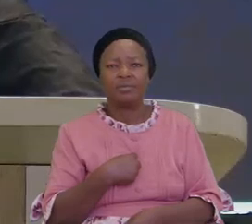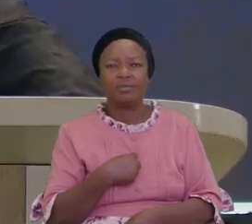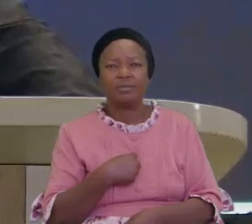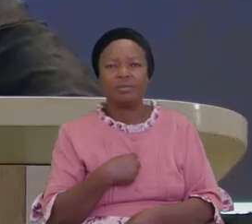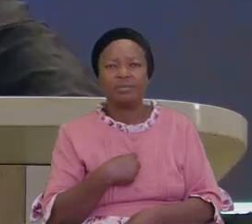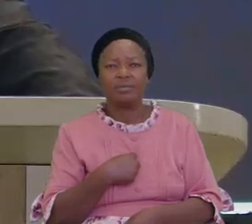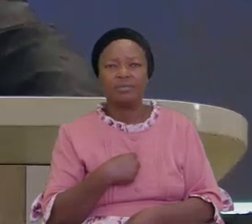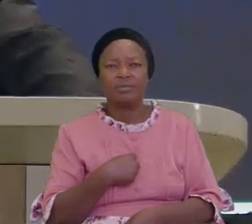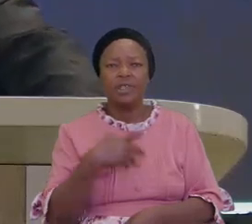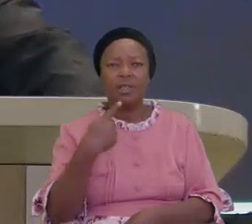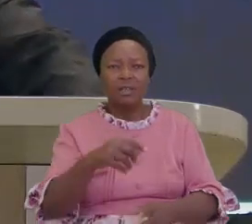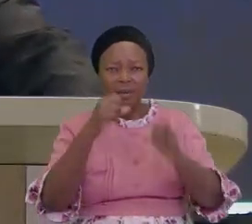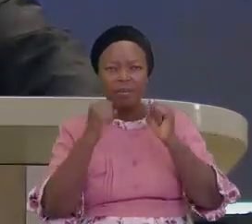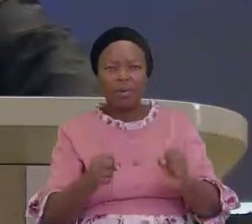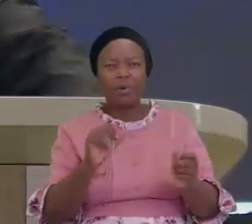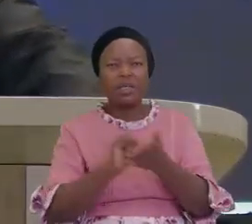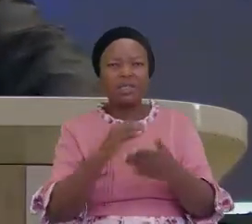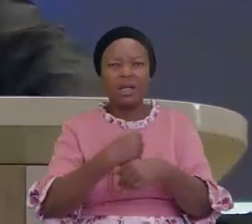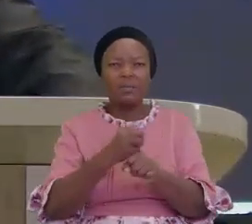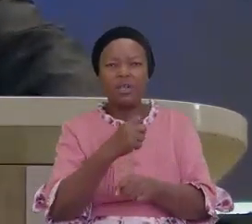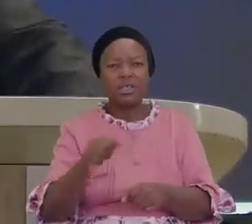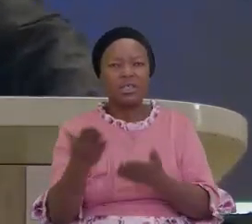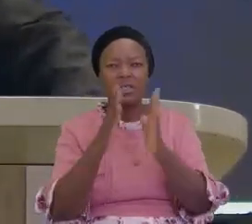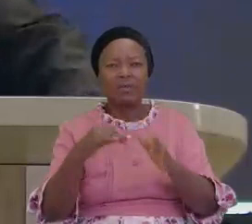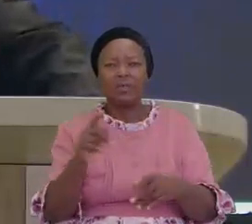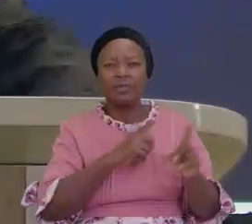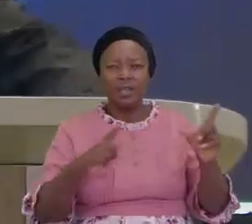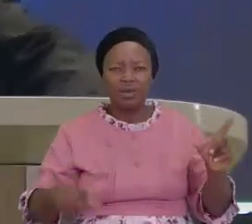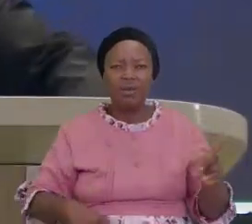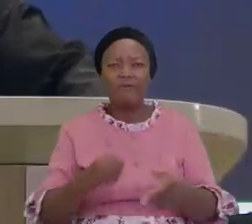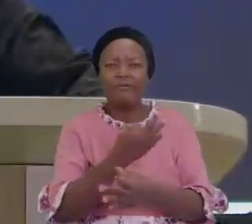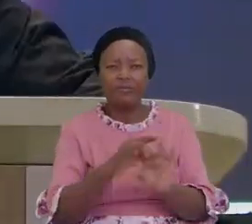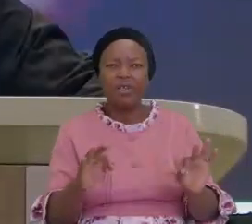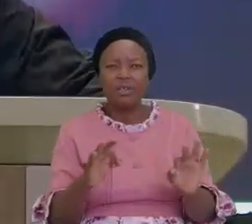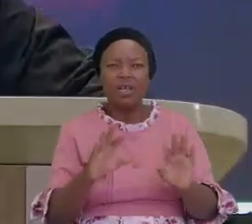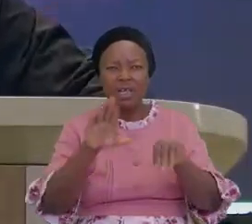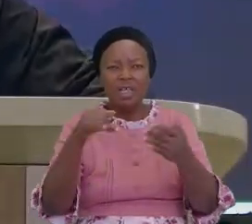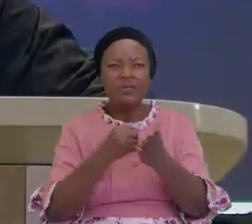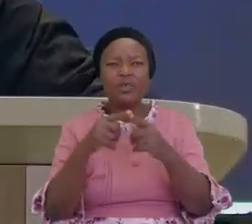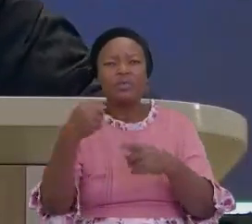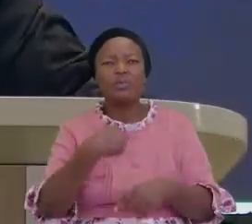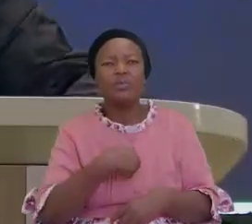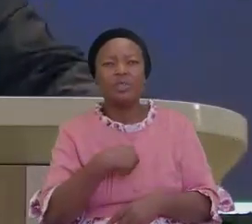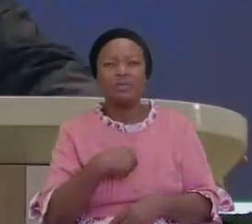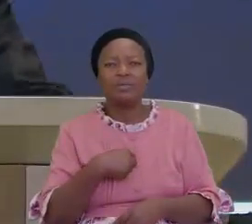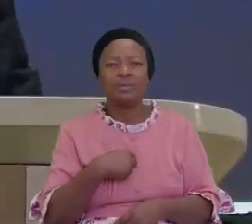The power that makes a servant of the Lord free, give it to me.